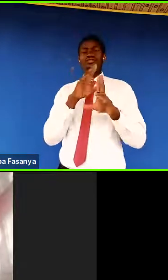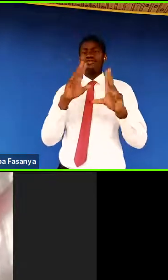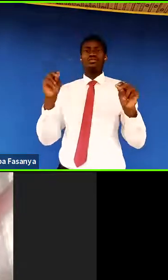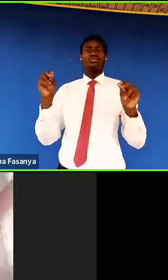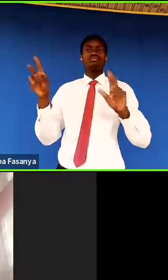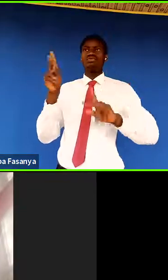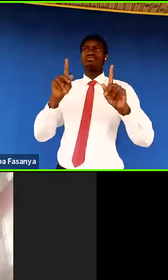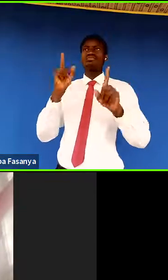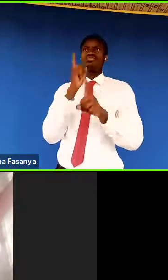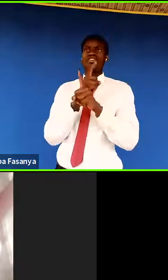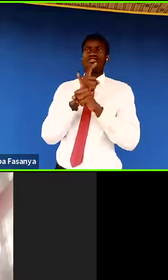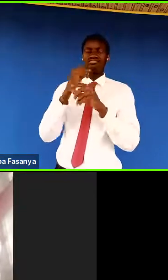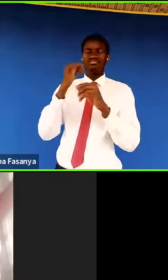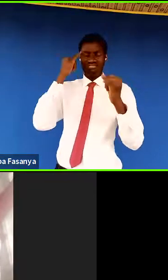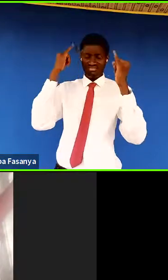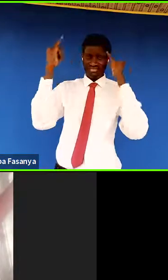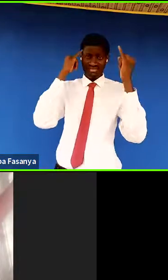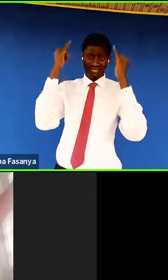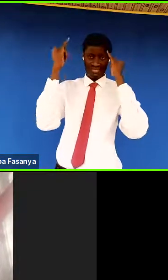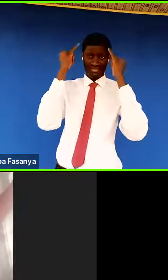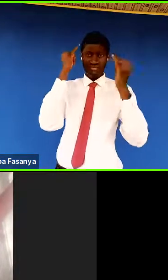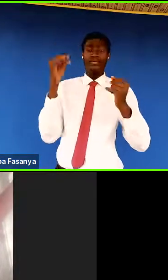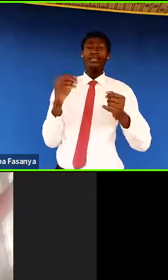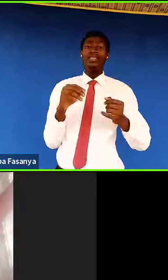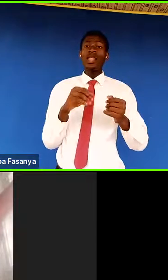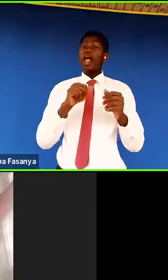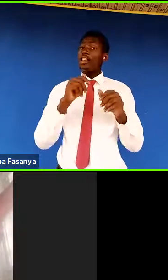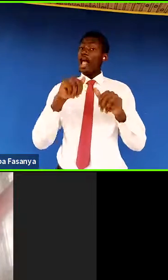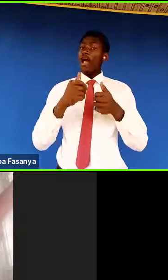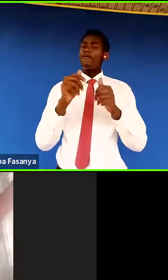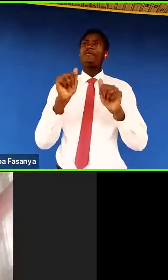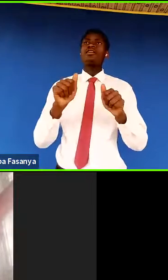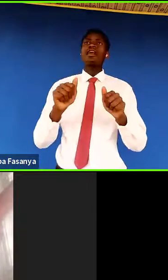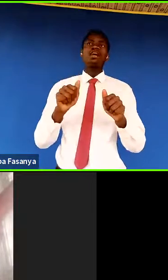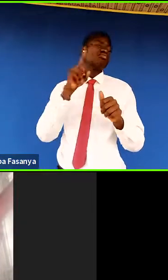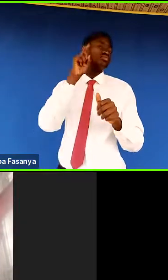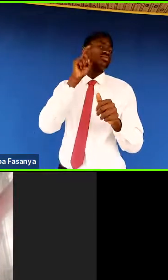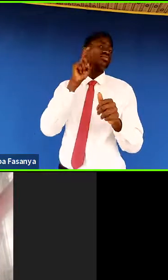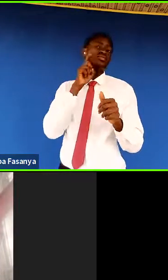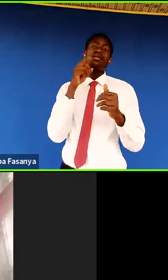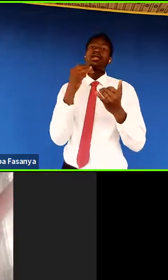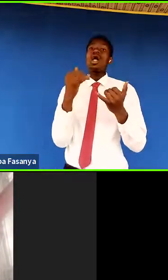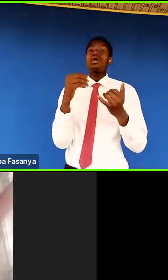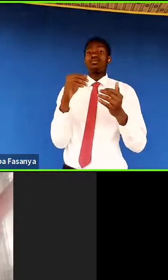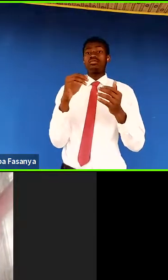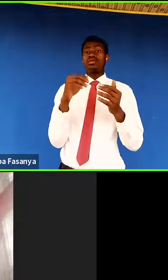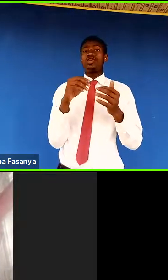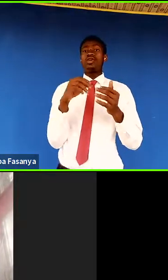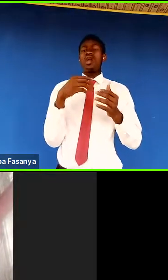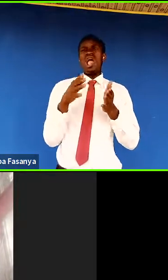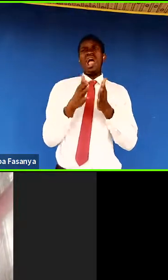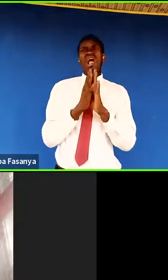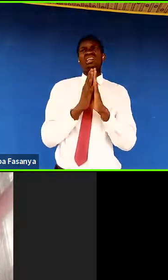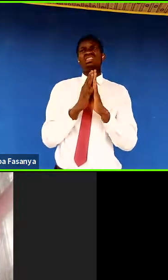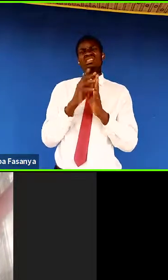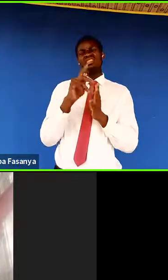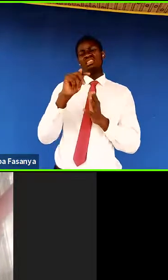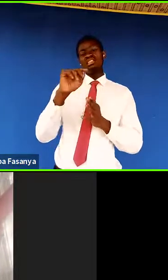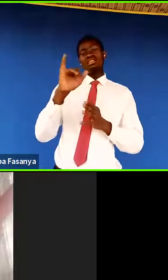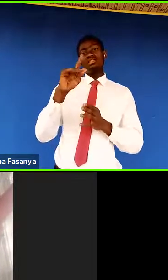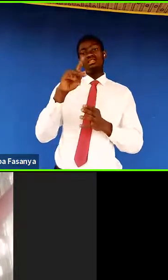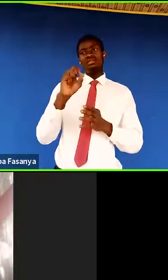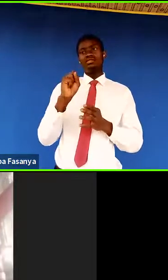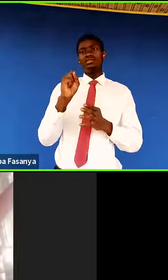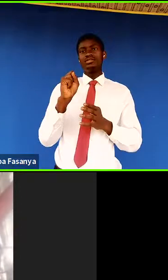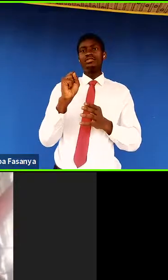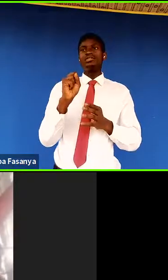child. So for the person asking the tips for making a female child, I think this person too must have been